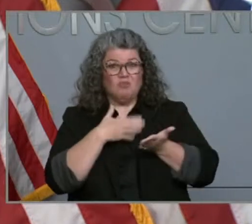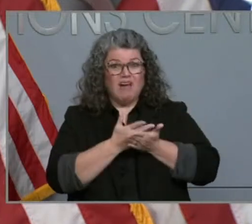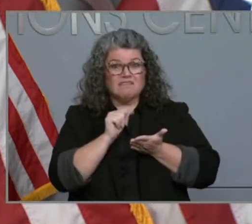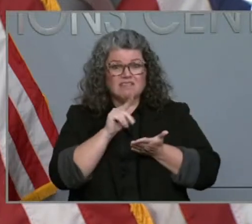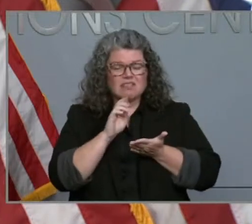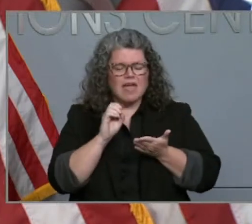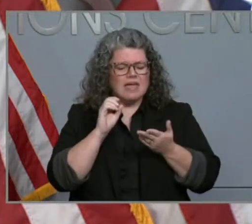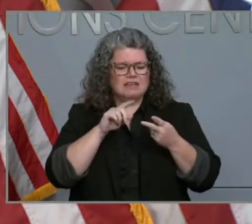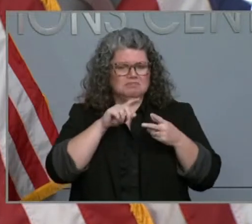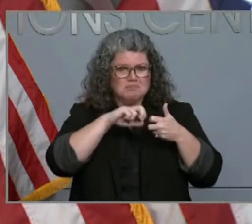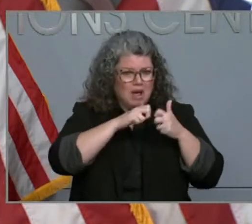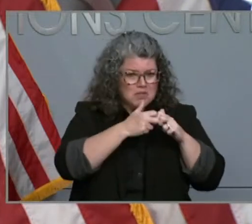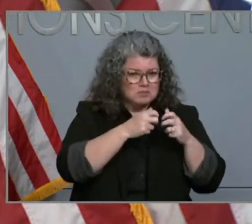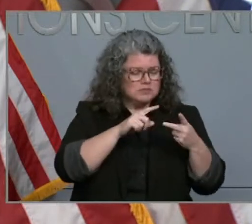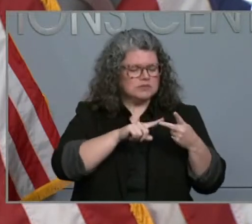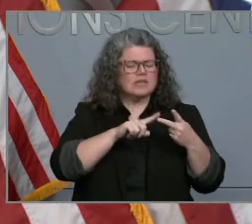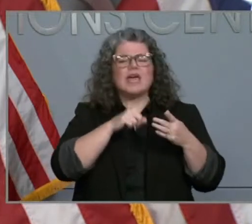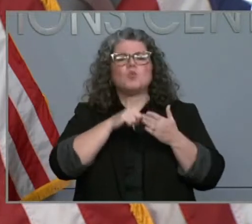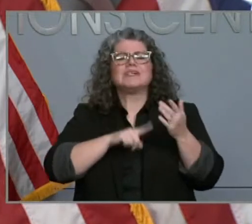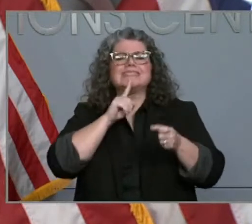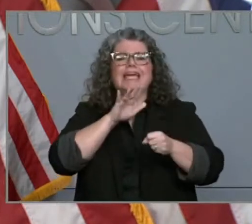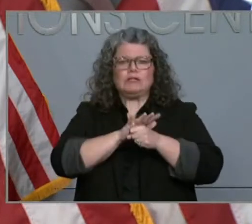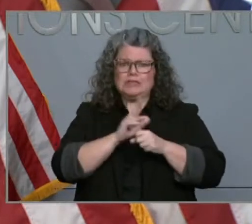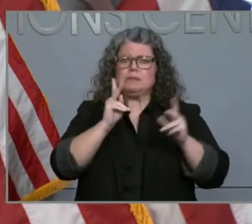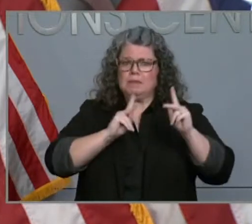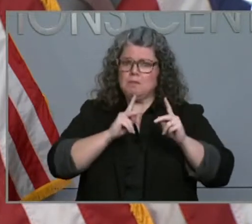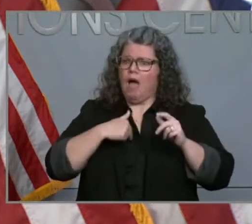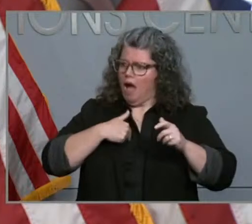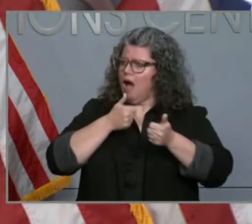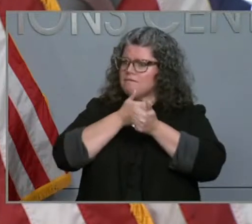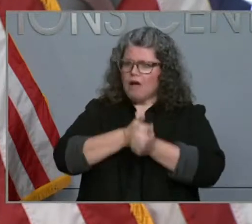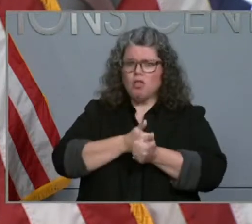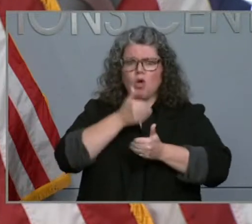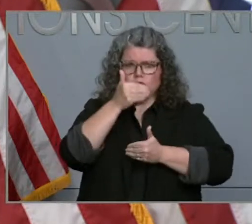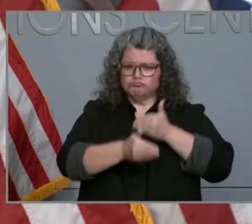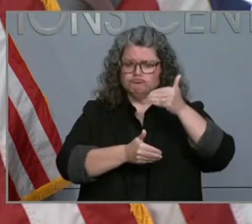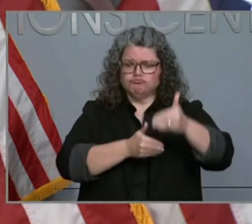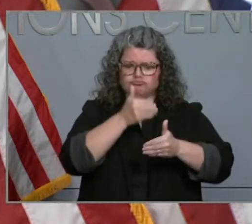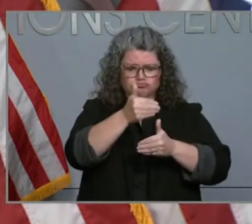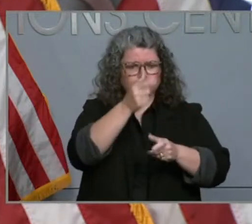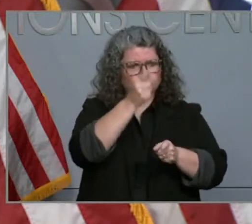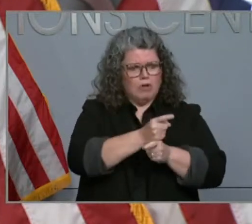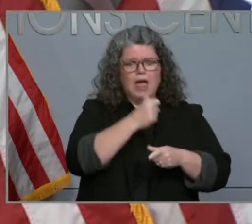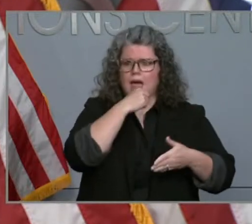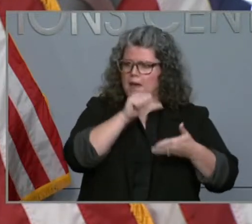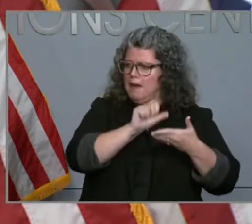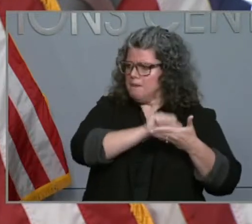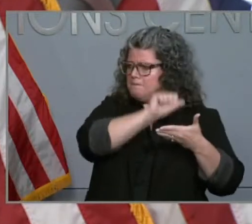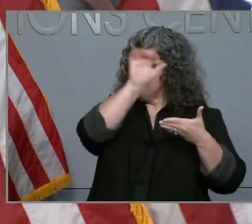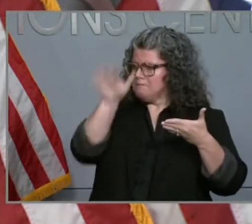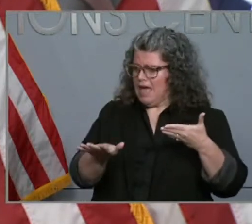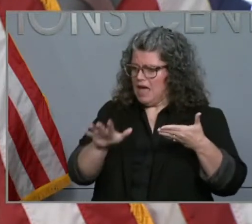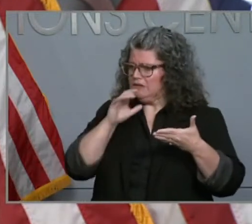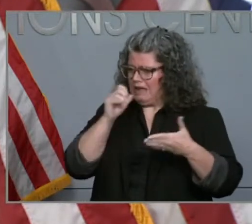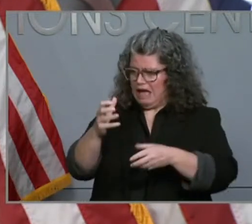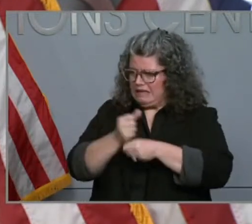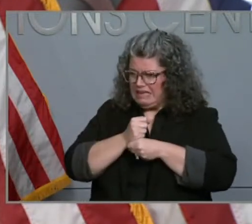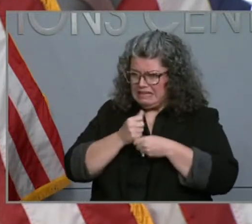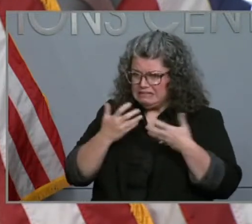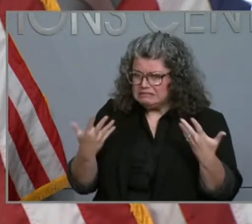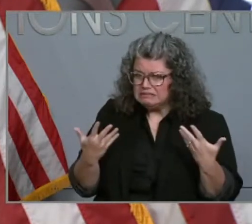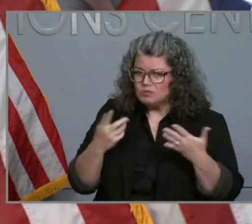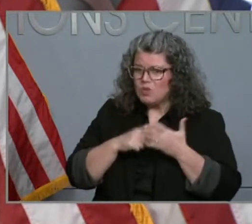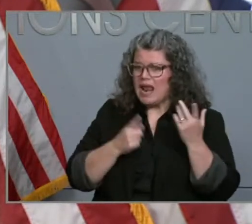issues? And then secondly, what is the guarantee for voters who did follow the appropriate steps that their ballots will make it in time? Let me double check that we've got the